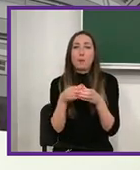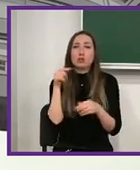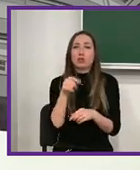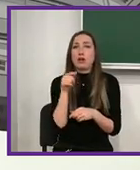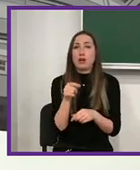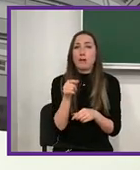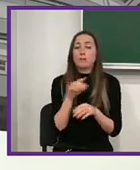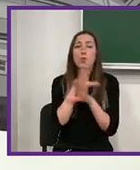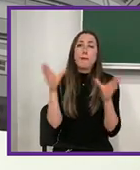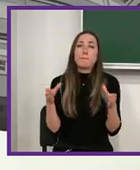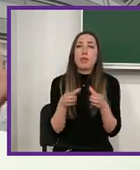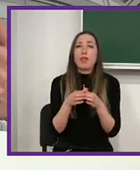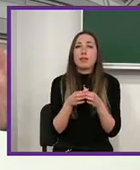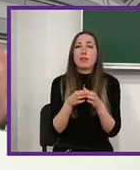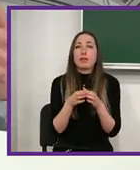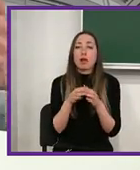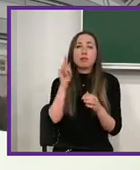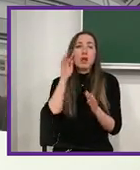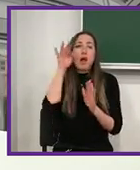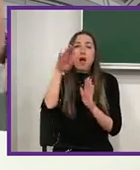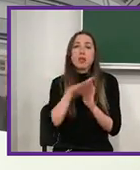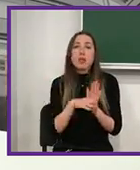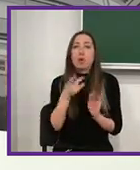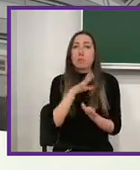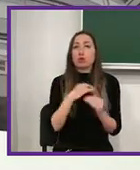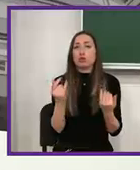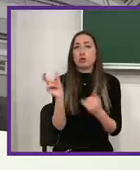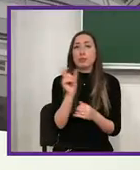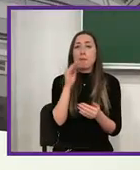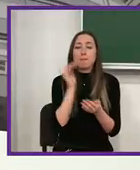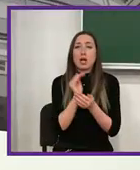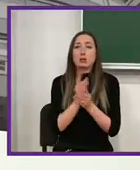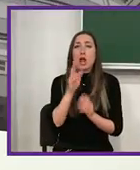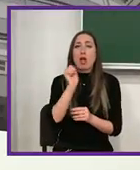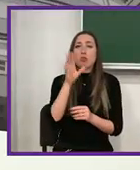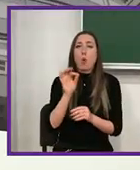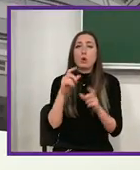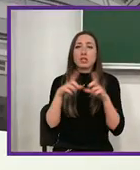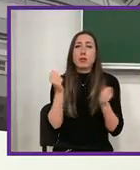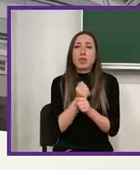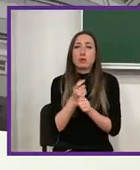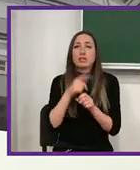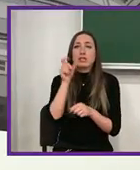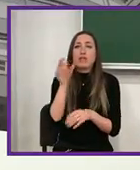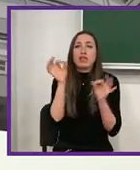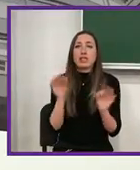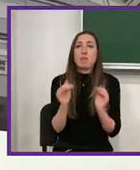Guiding Principles, which in many ways simply have defined the field of business and human rights as we know